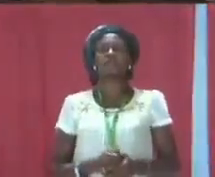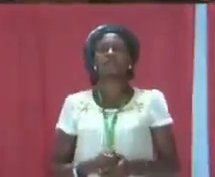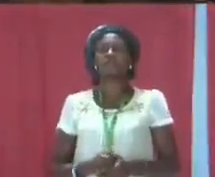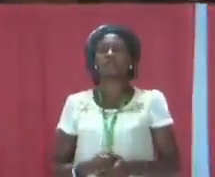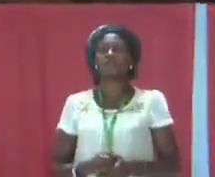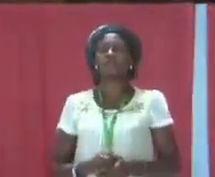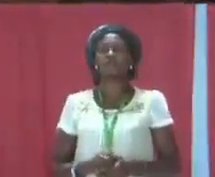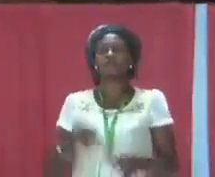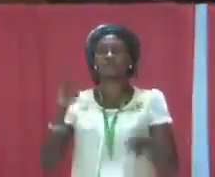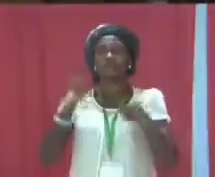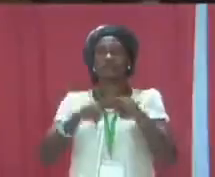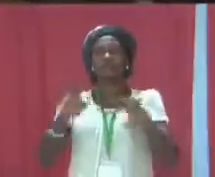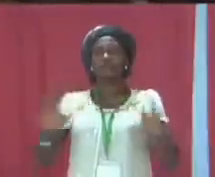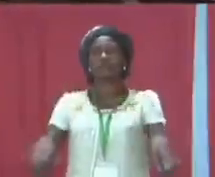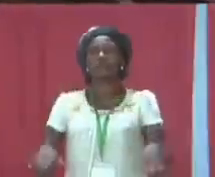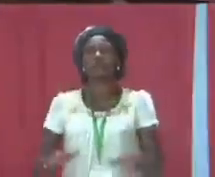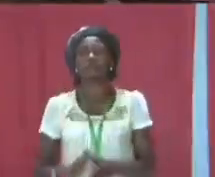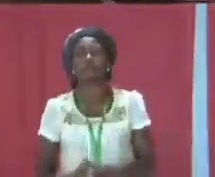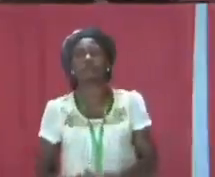Be seated.